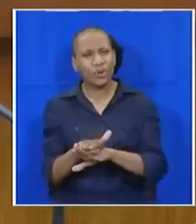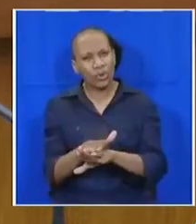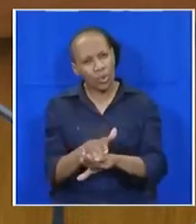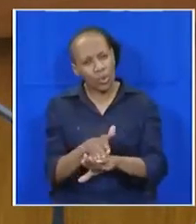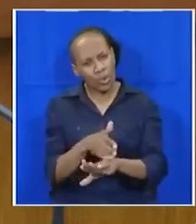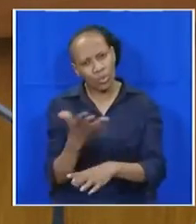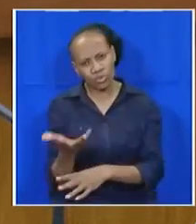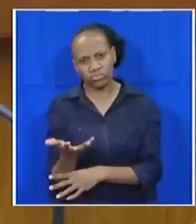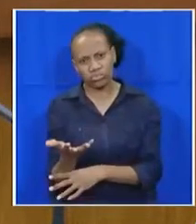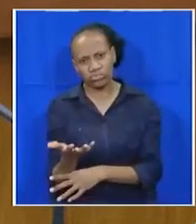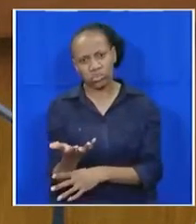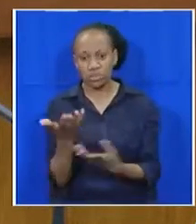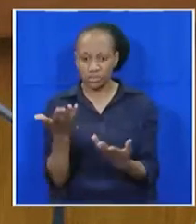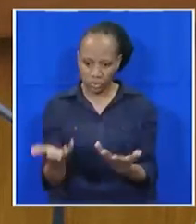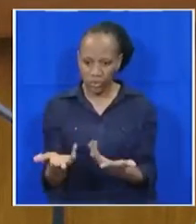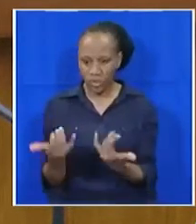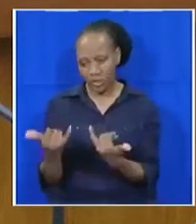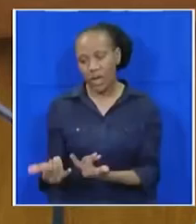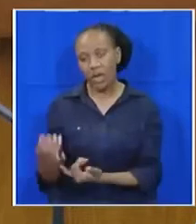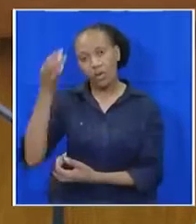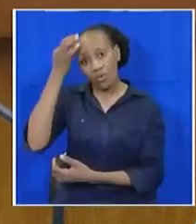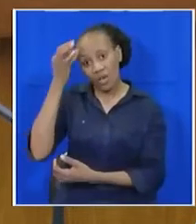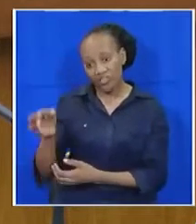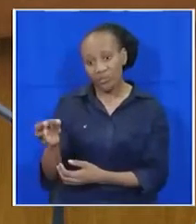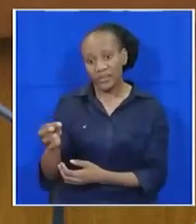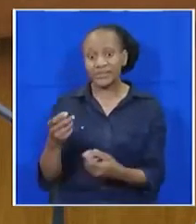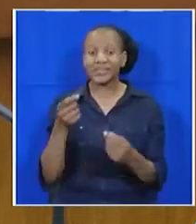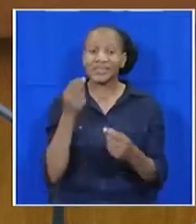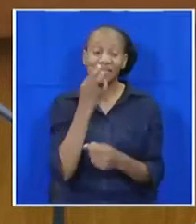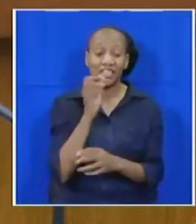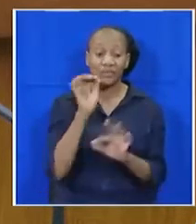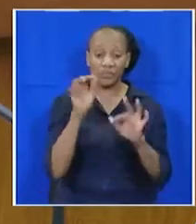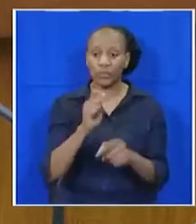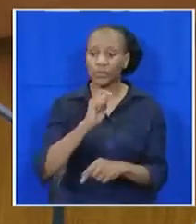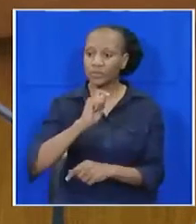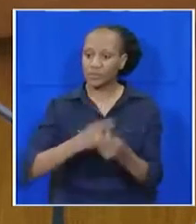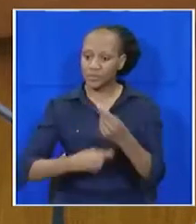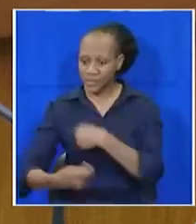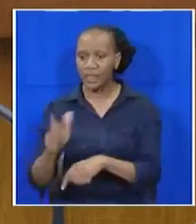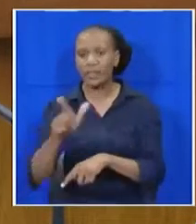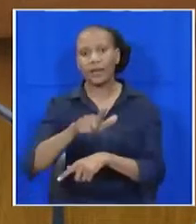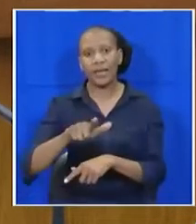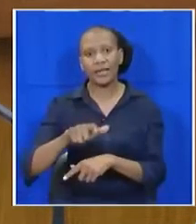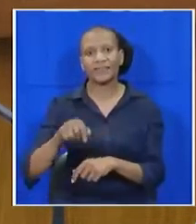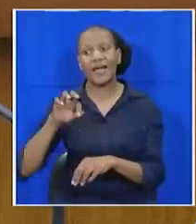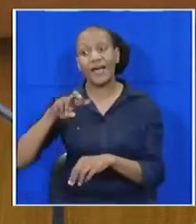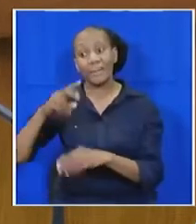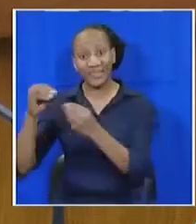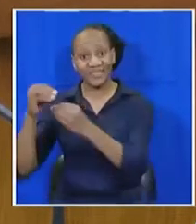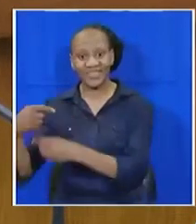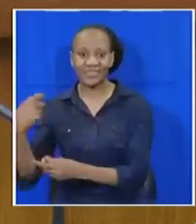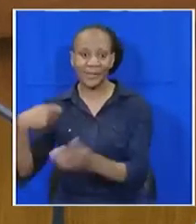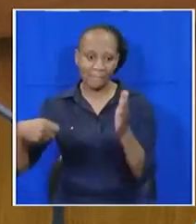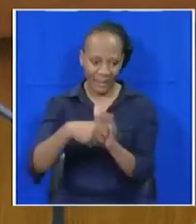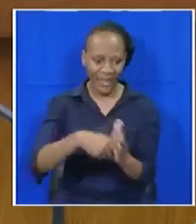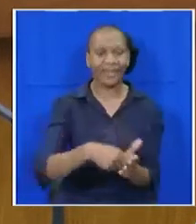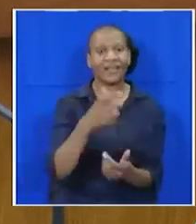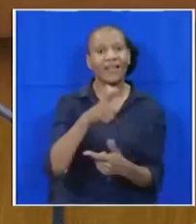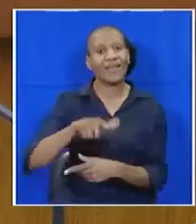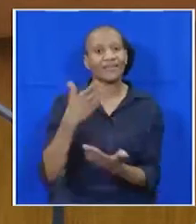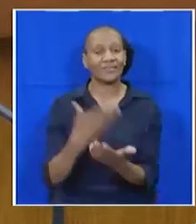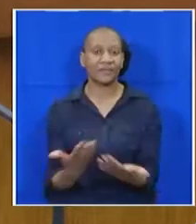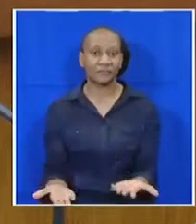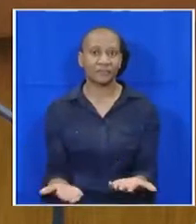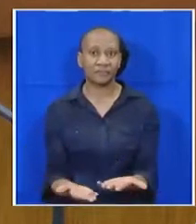this is attributable to the government willings buyer and willings principle and willing seller, which has been